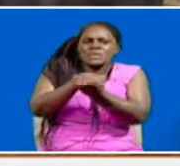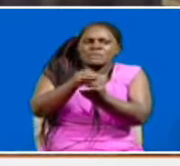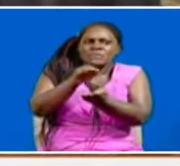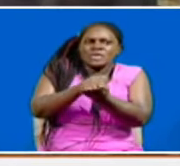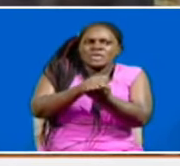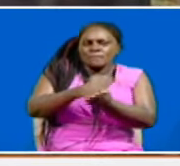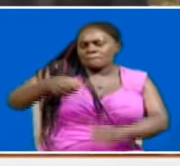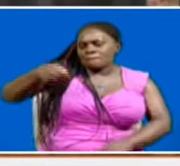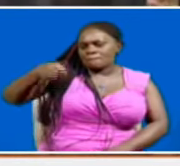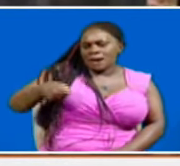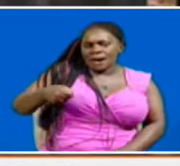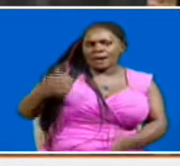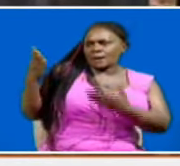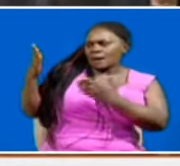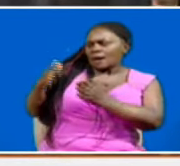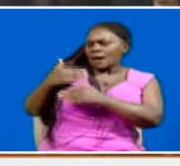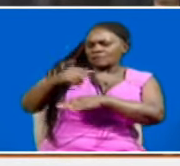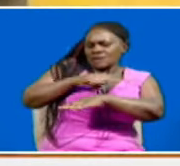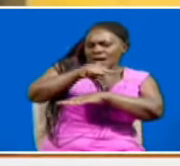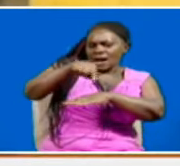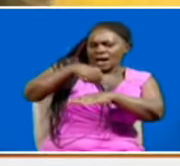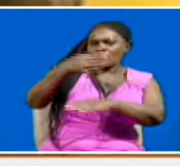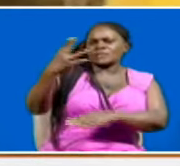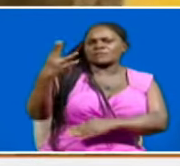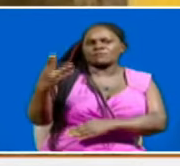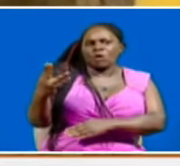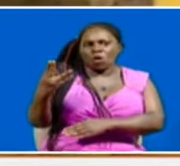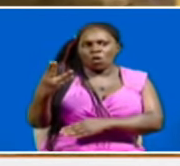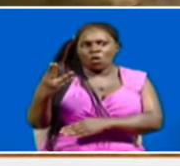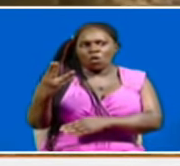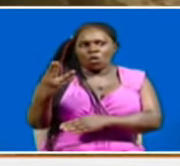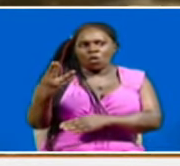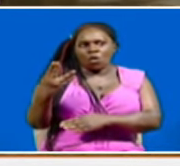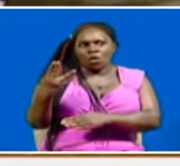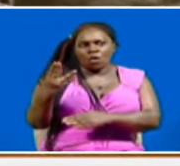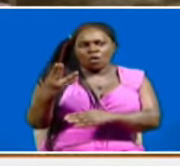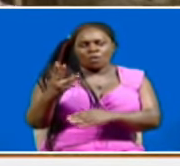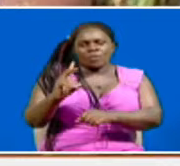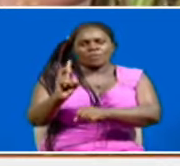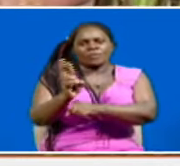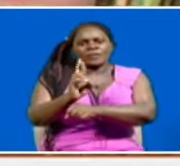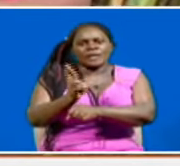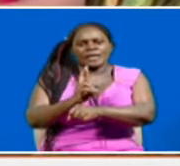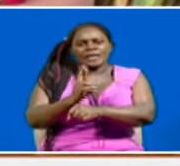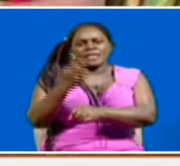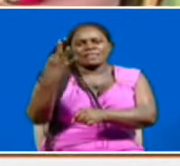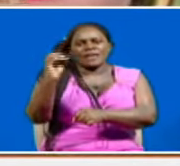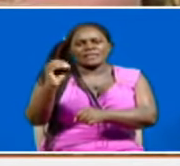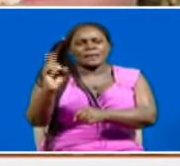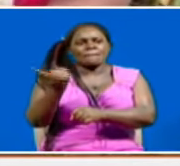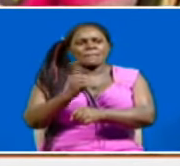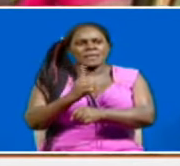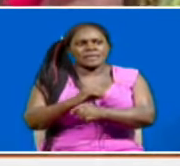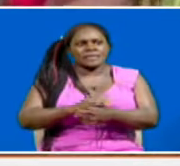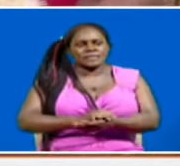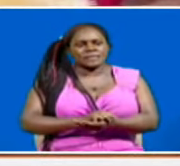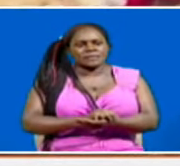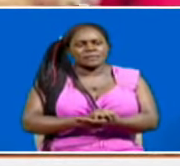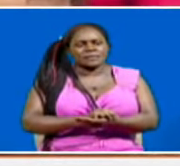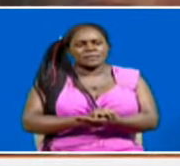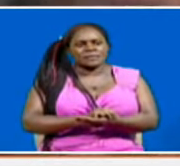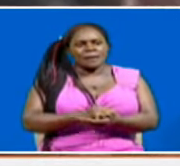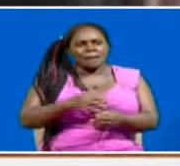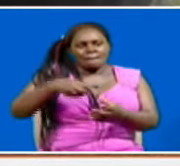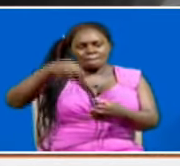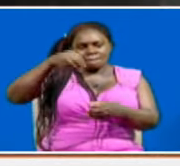barrels. After 4 hours, the pellets are sieved and dried for 30 minutes. They are then packed